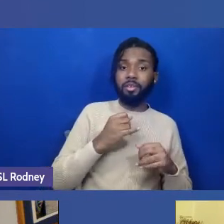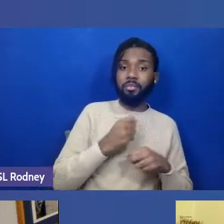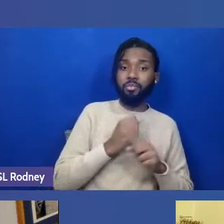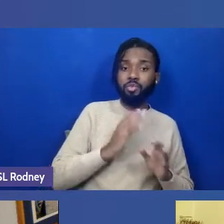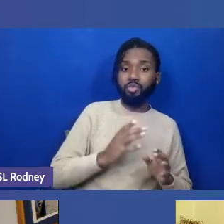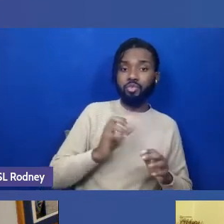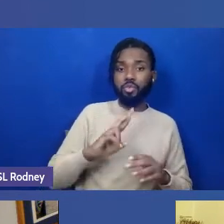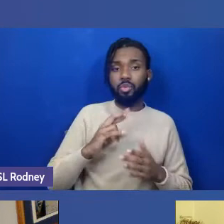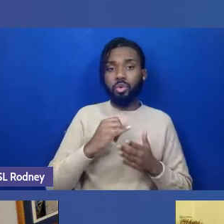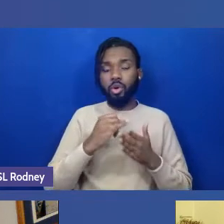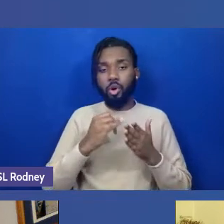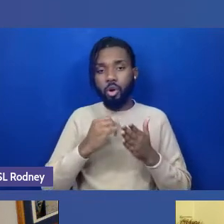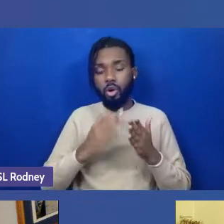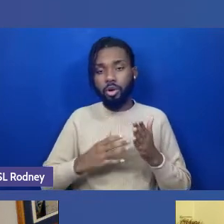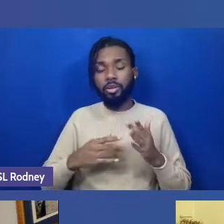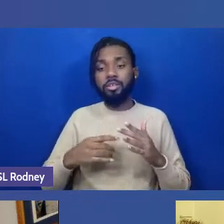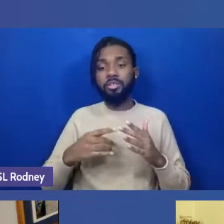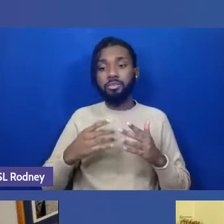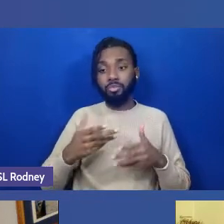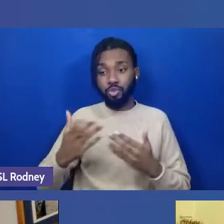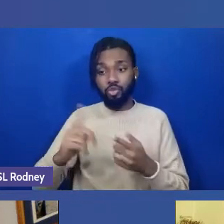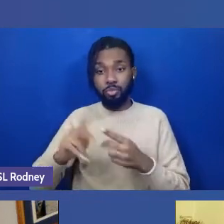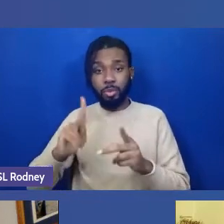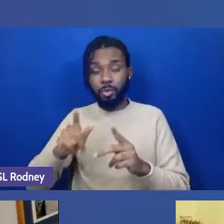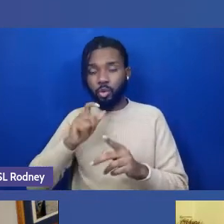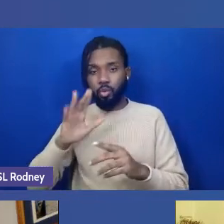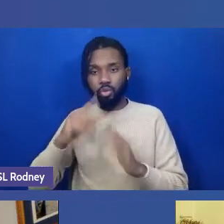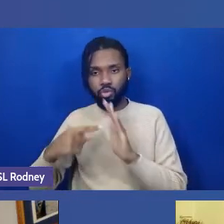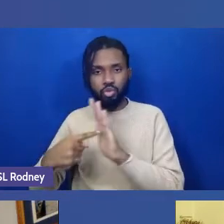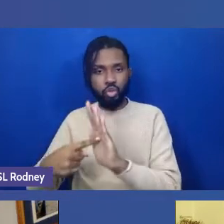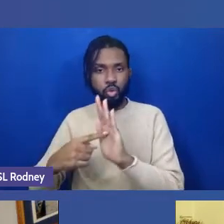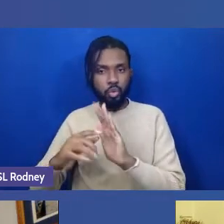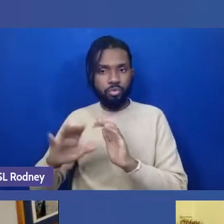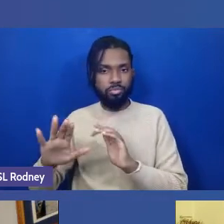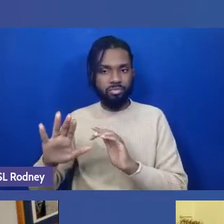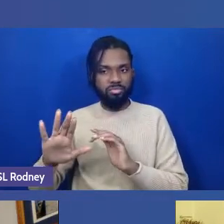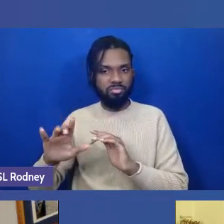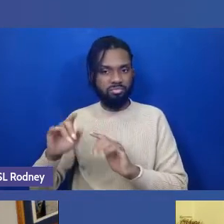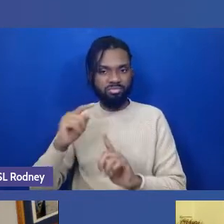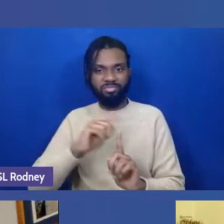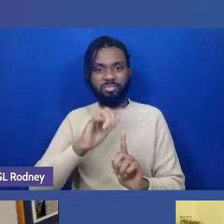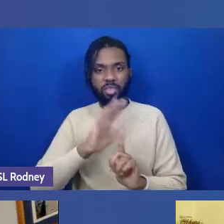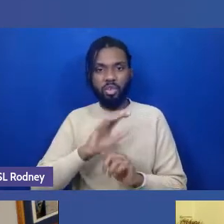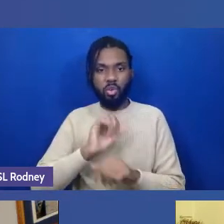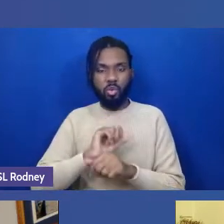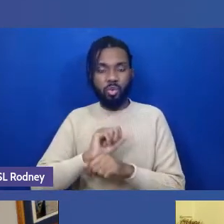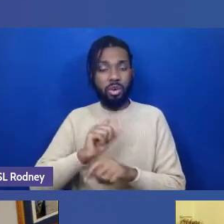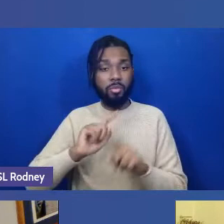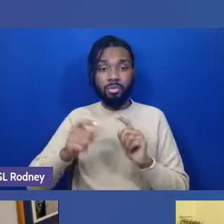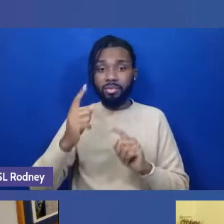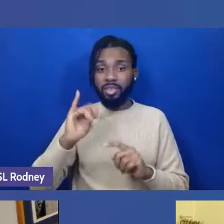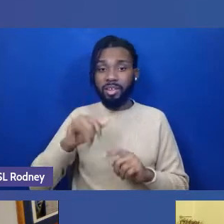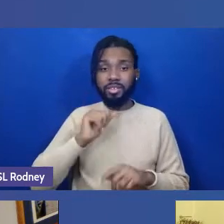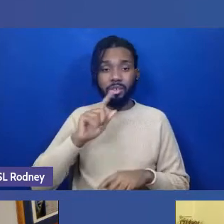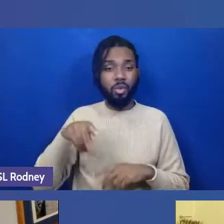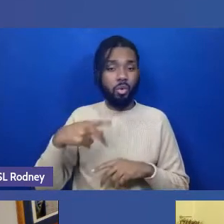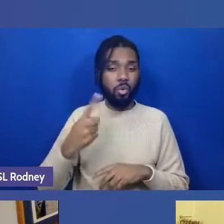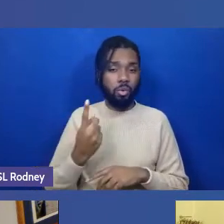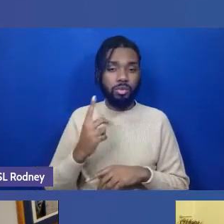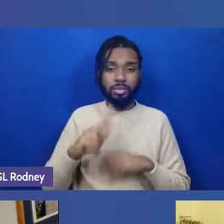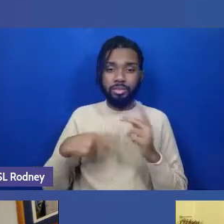work, fully completed. But I just want to shout out that this is, of course, not the only way to be pitching work. This is not the only way to be